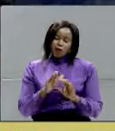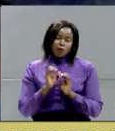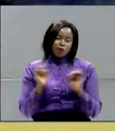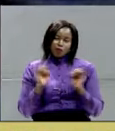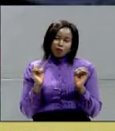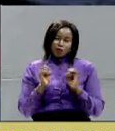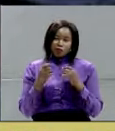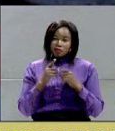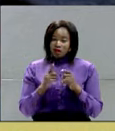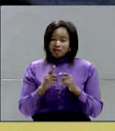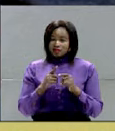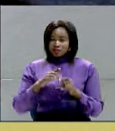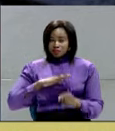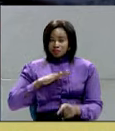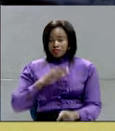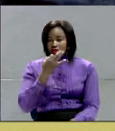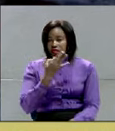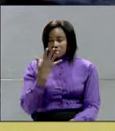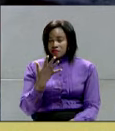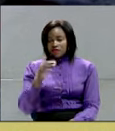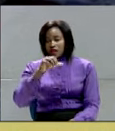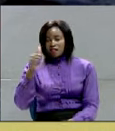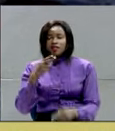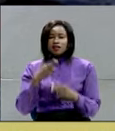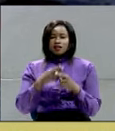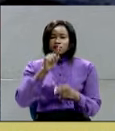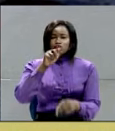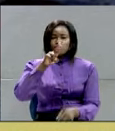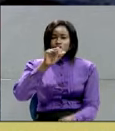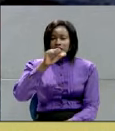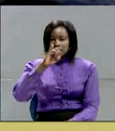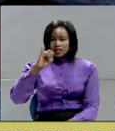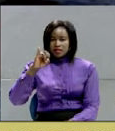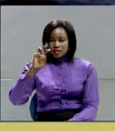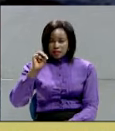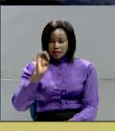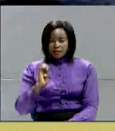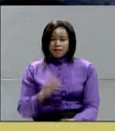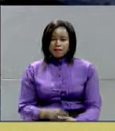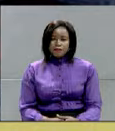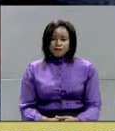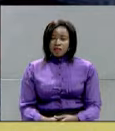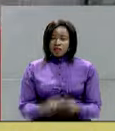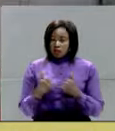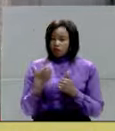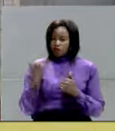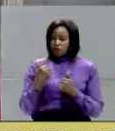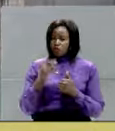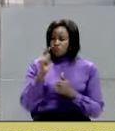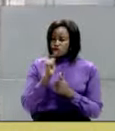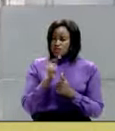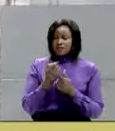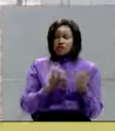but not 35-year-old Emmanuel Tosime. Tosime was a driver with the